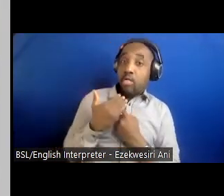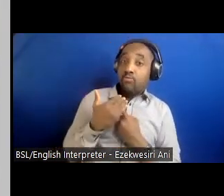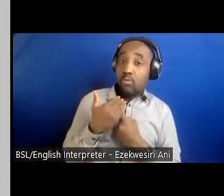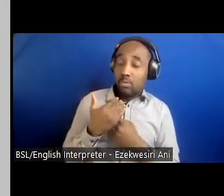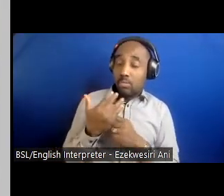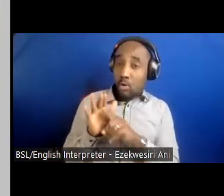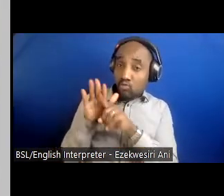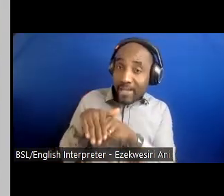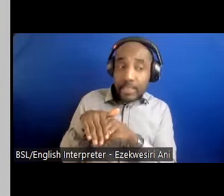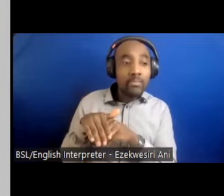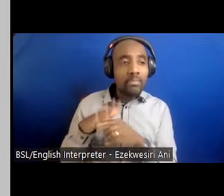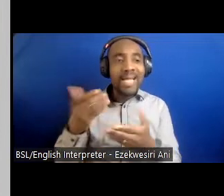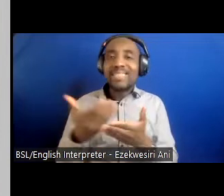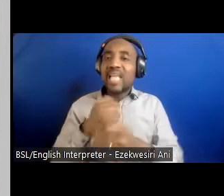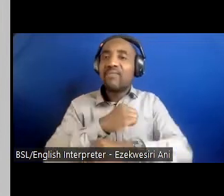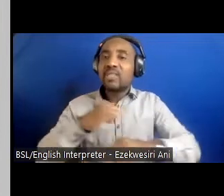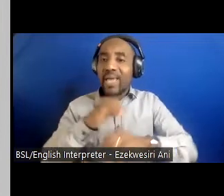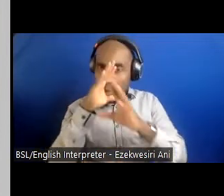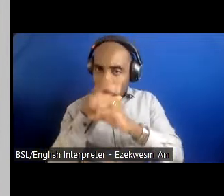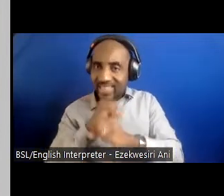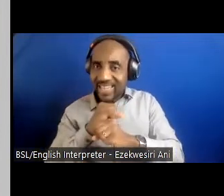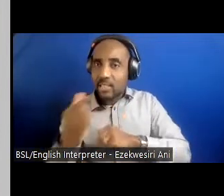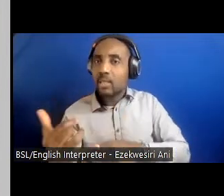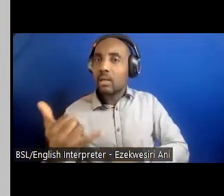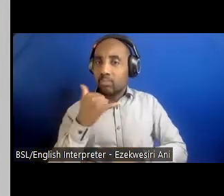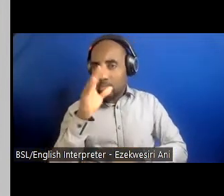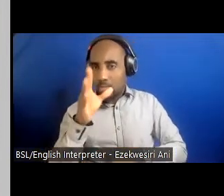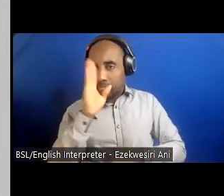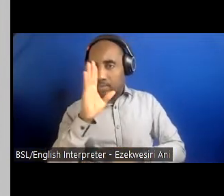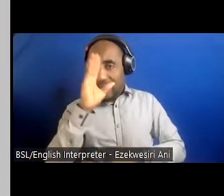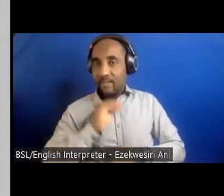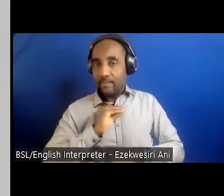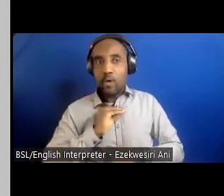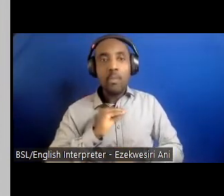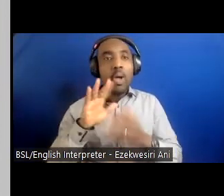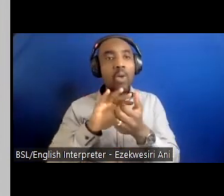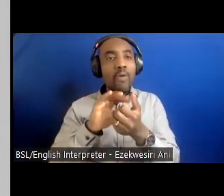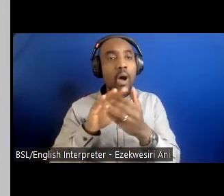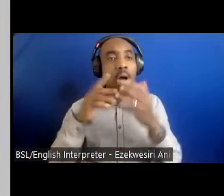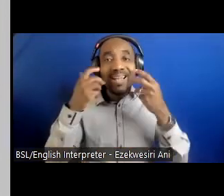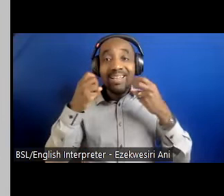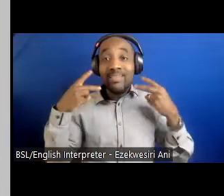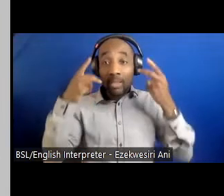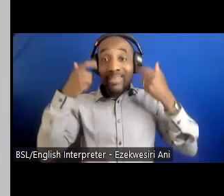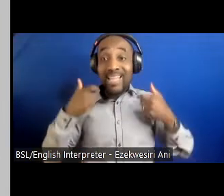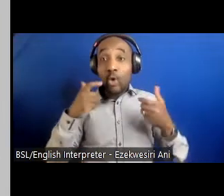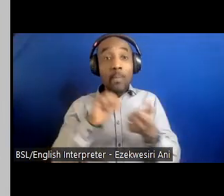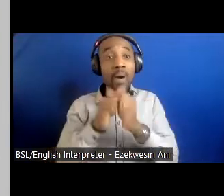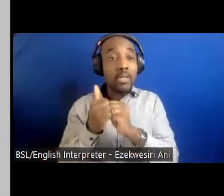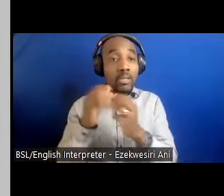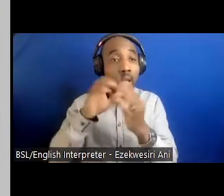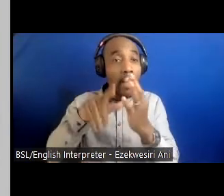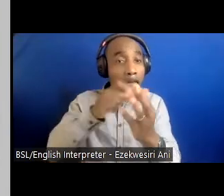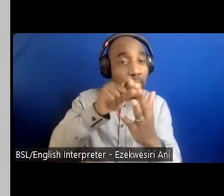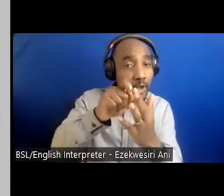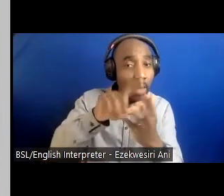safe space to report the incidences and work with our legal partners, Bishop, Lloyd and Jackson. And we'll be hoping for more partners. And if there